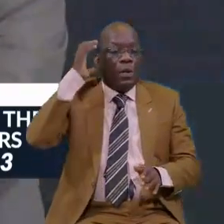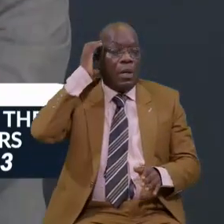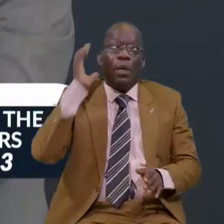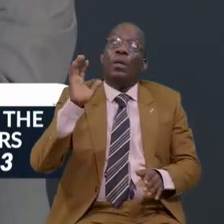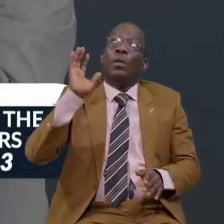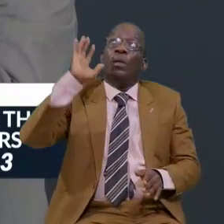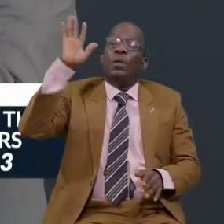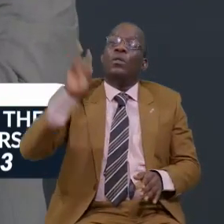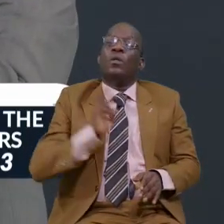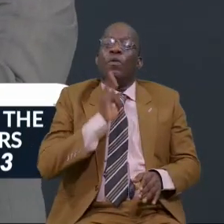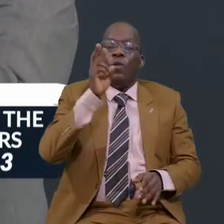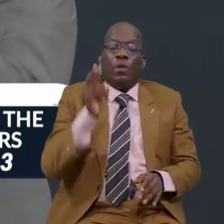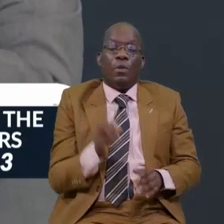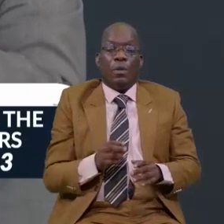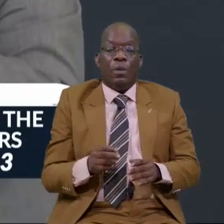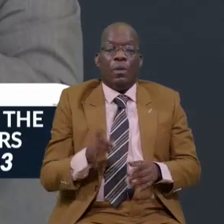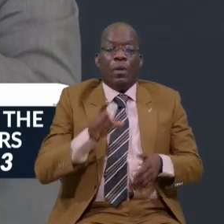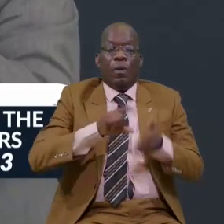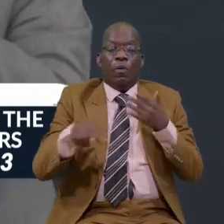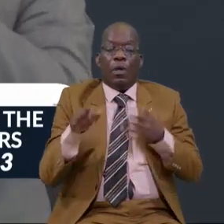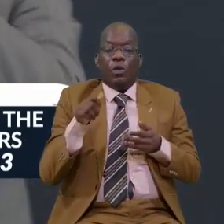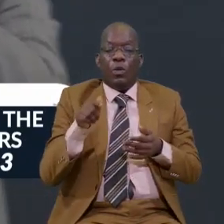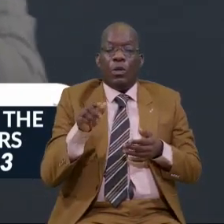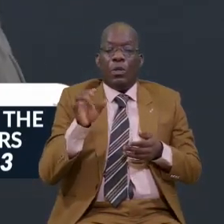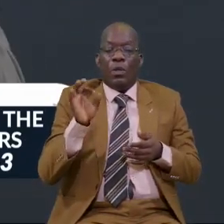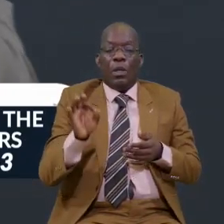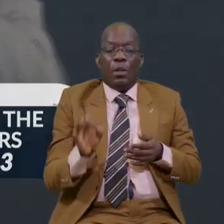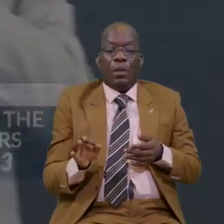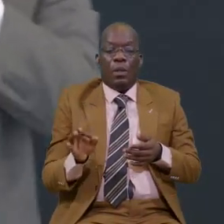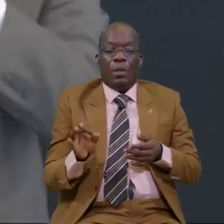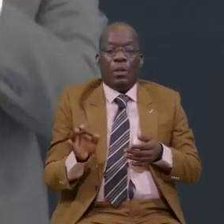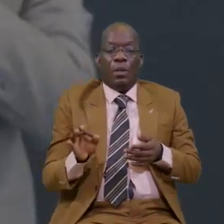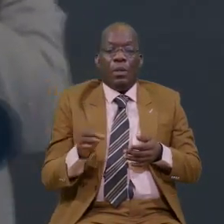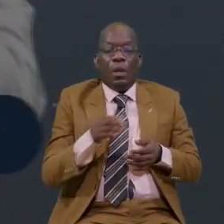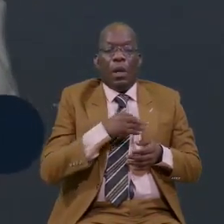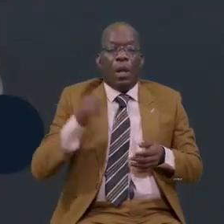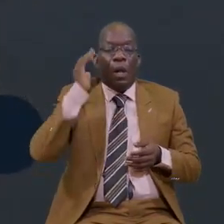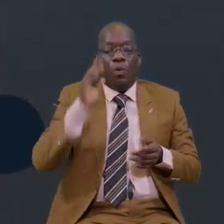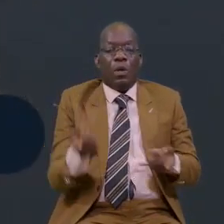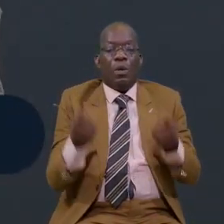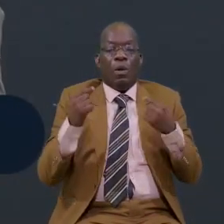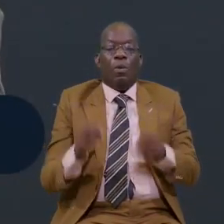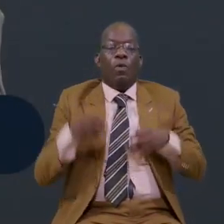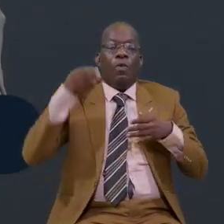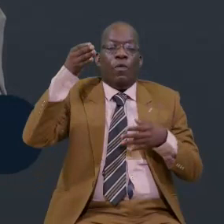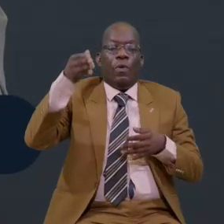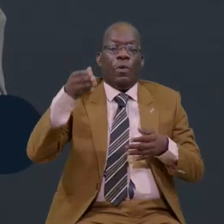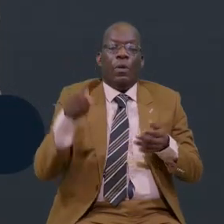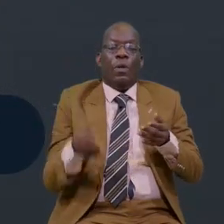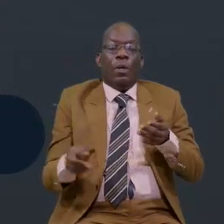voice. Verse 29. In verse 29, and shall come forth they that have done